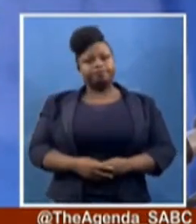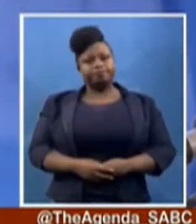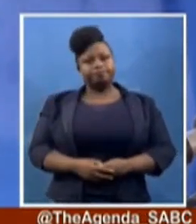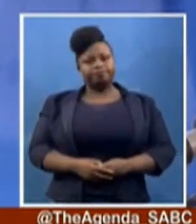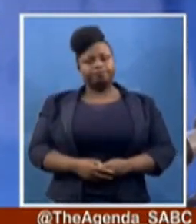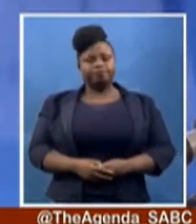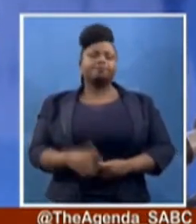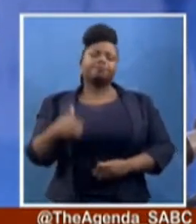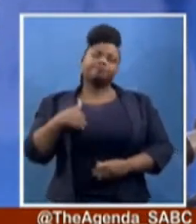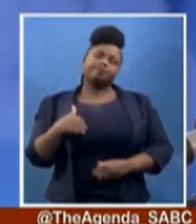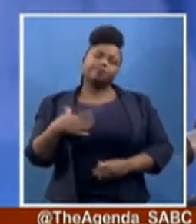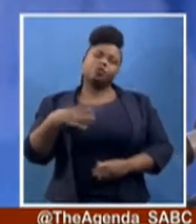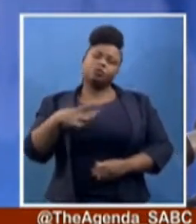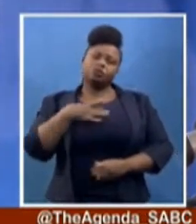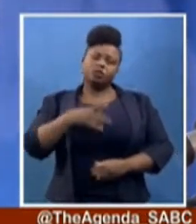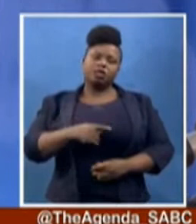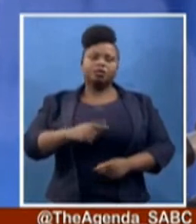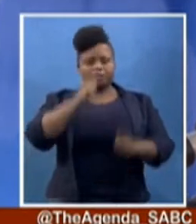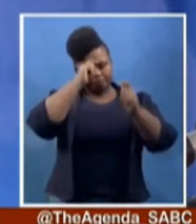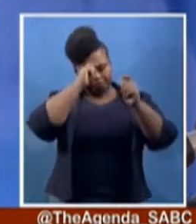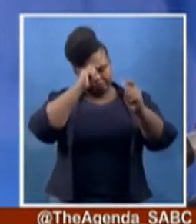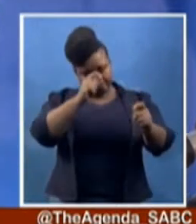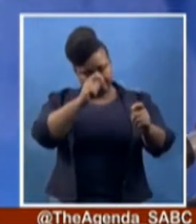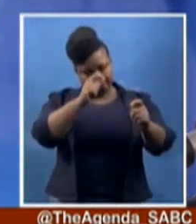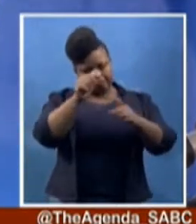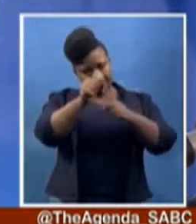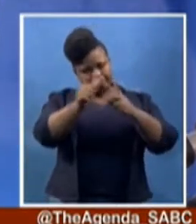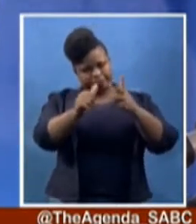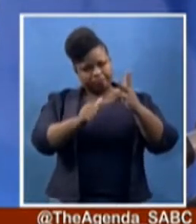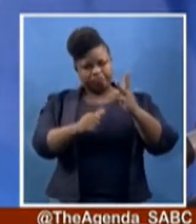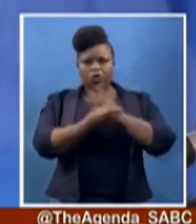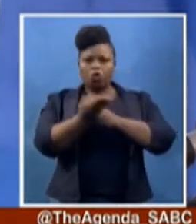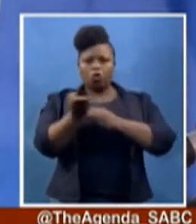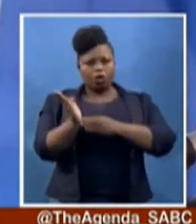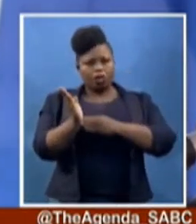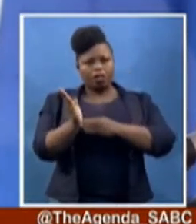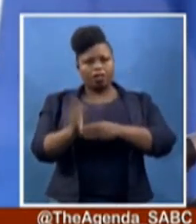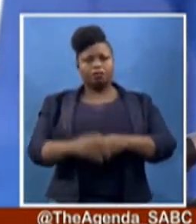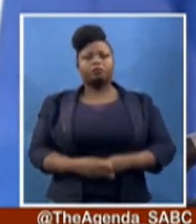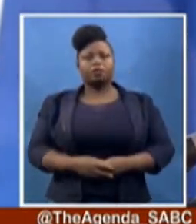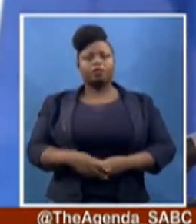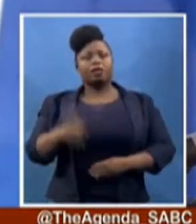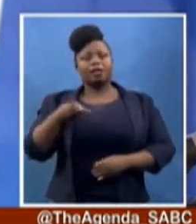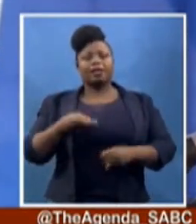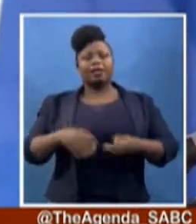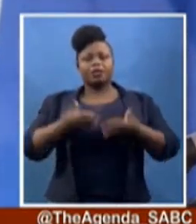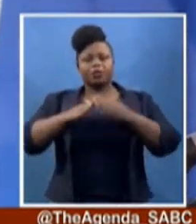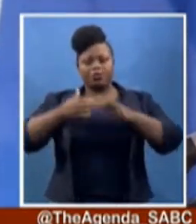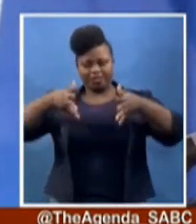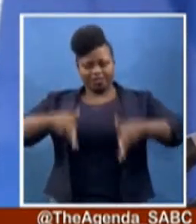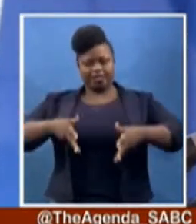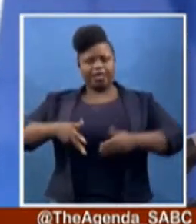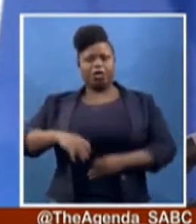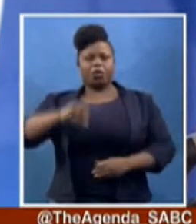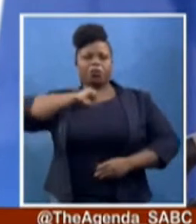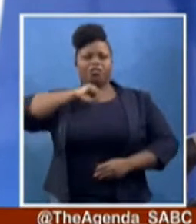observed. Ke sa lebalu bua ka setjhaba sa botshabelo seo re se etetseng letsatsing lena la